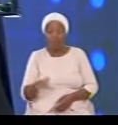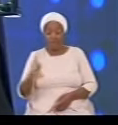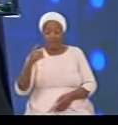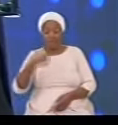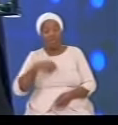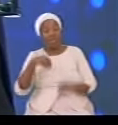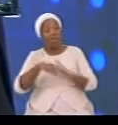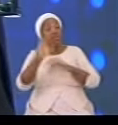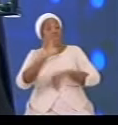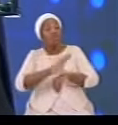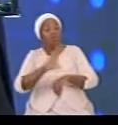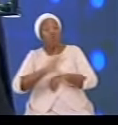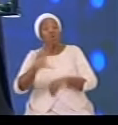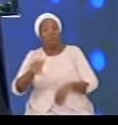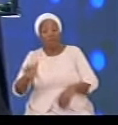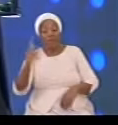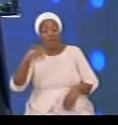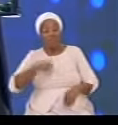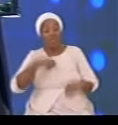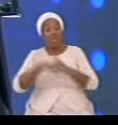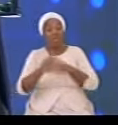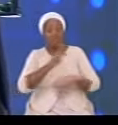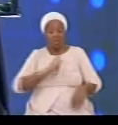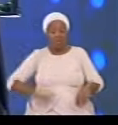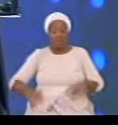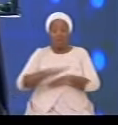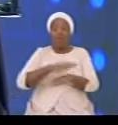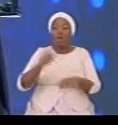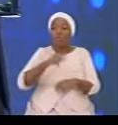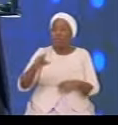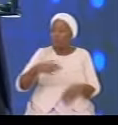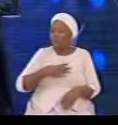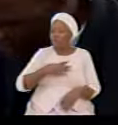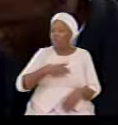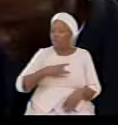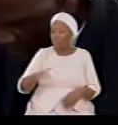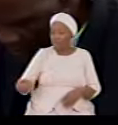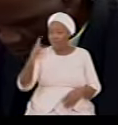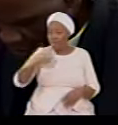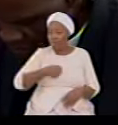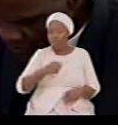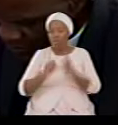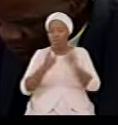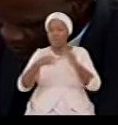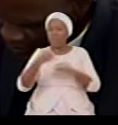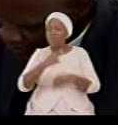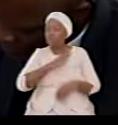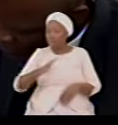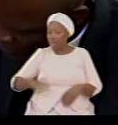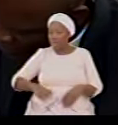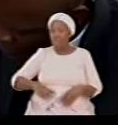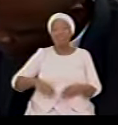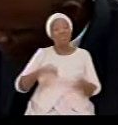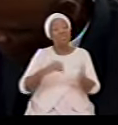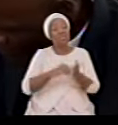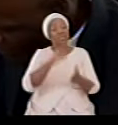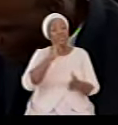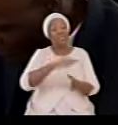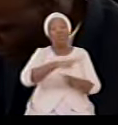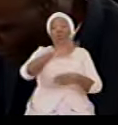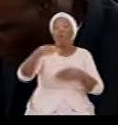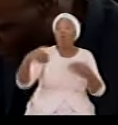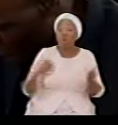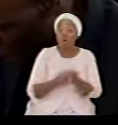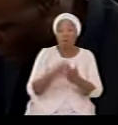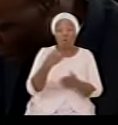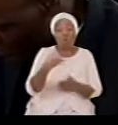me in the kingdom, and you find me talking about Christ. He said, it's all of